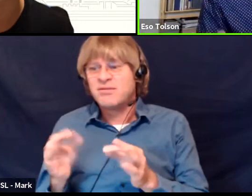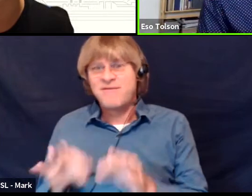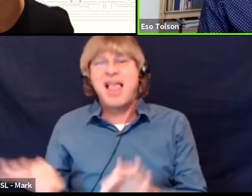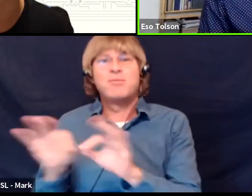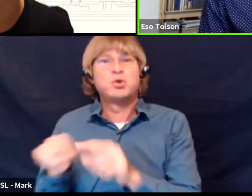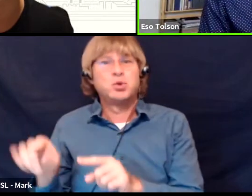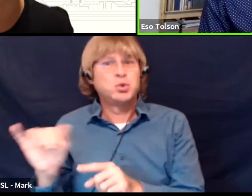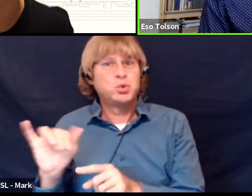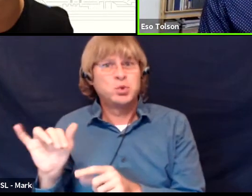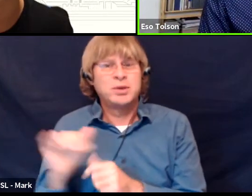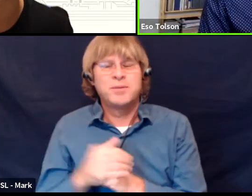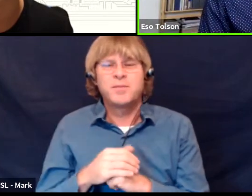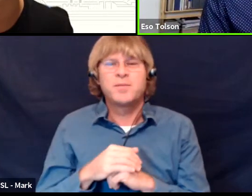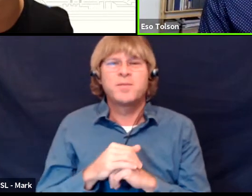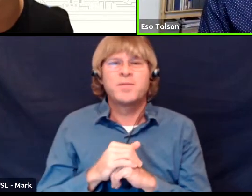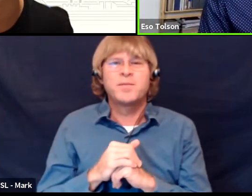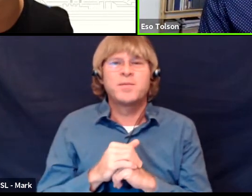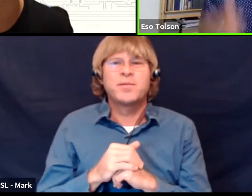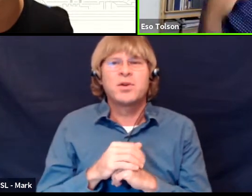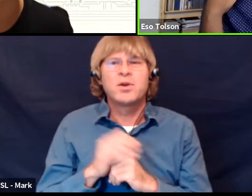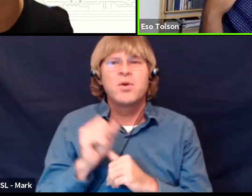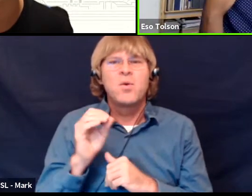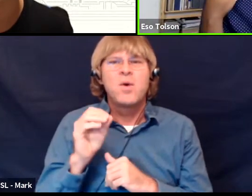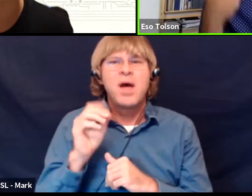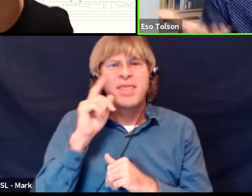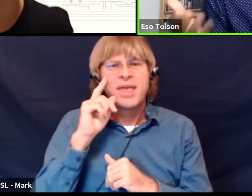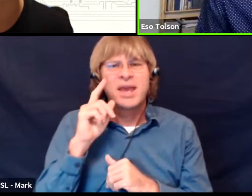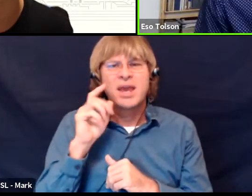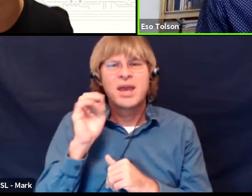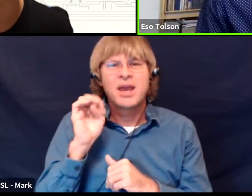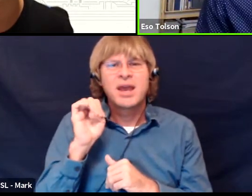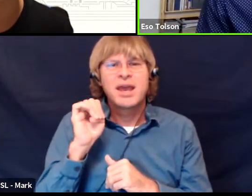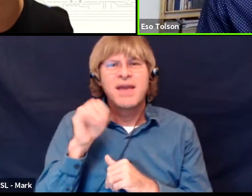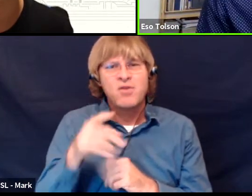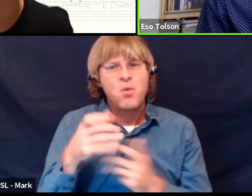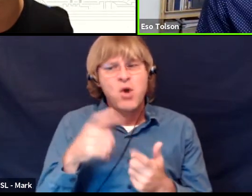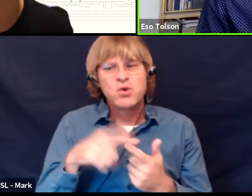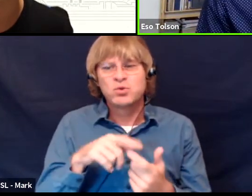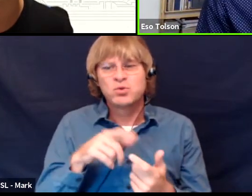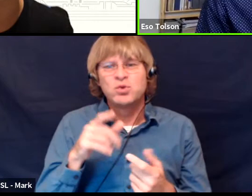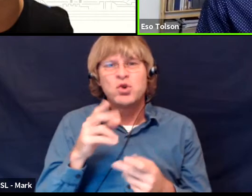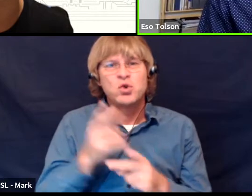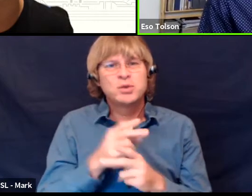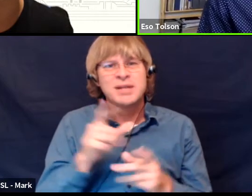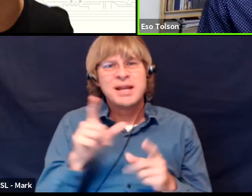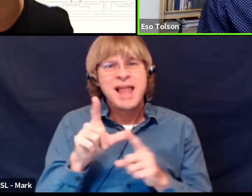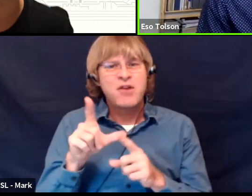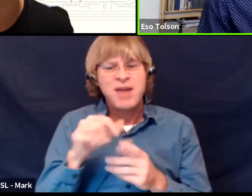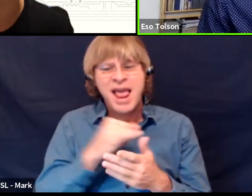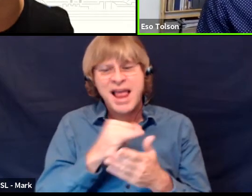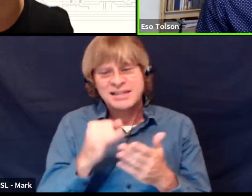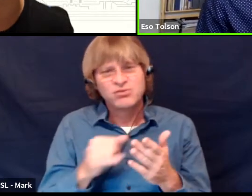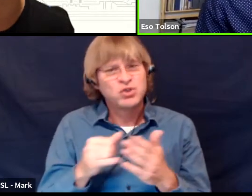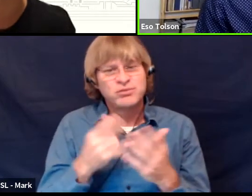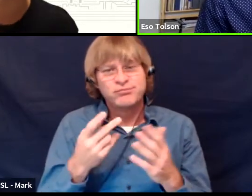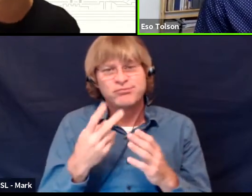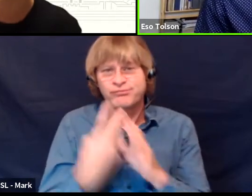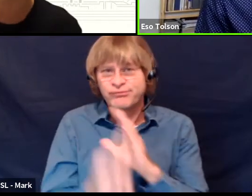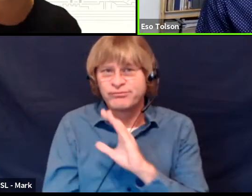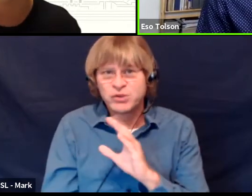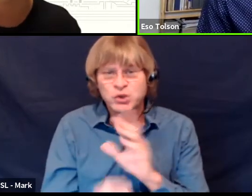valuable. And so I think if you want to get into hand lettering, just get in